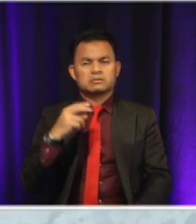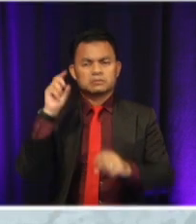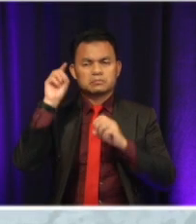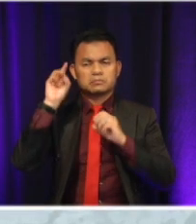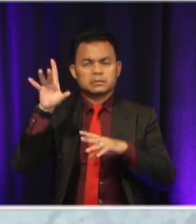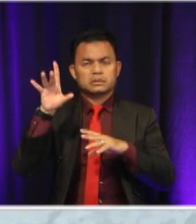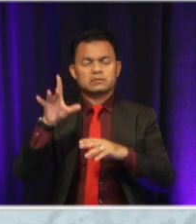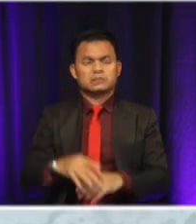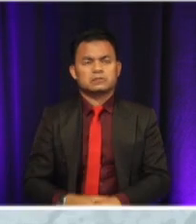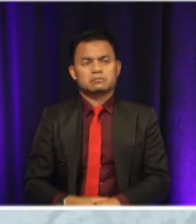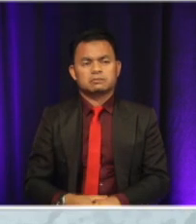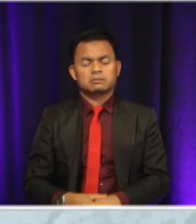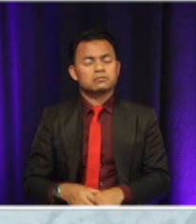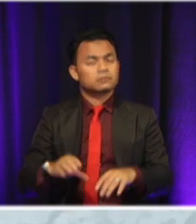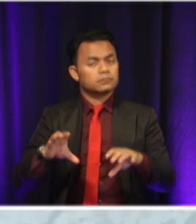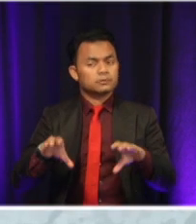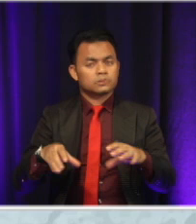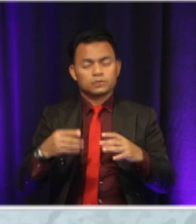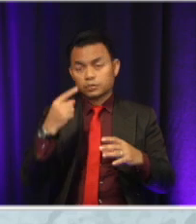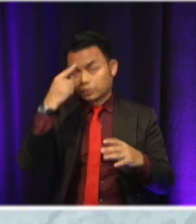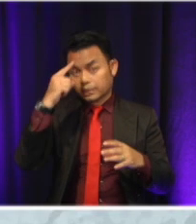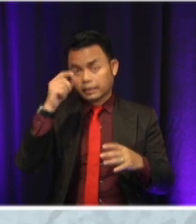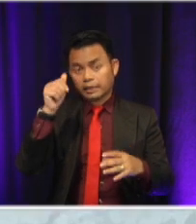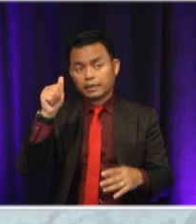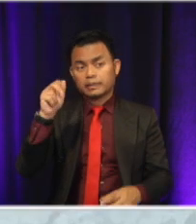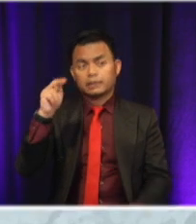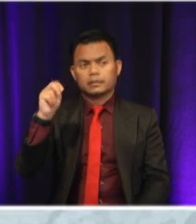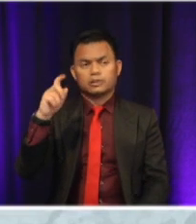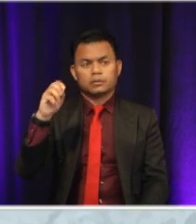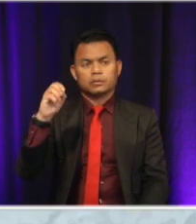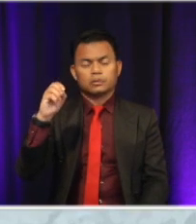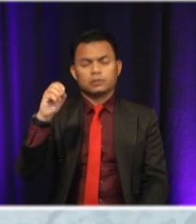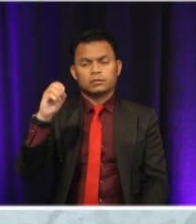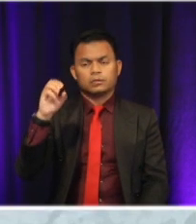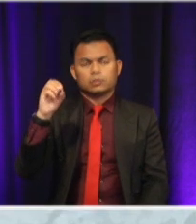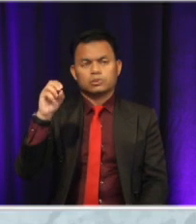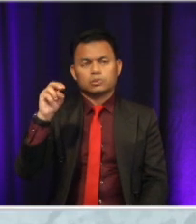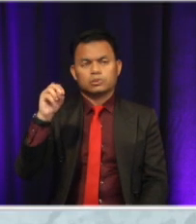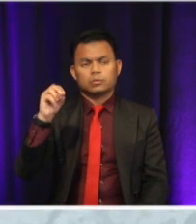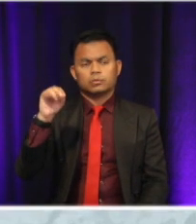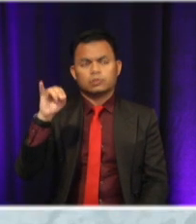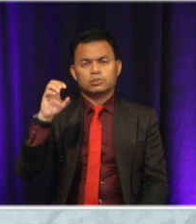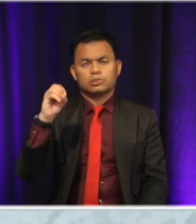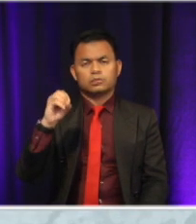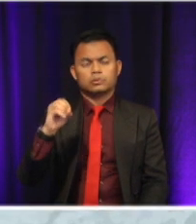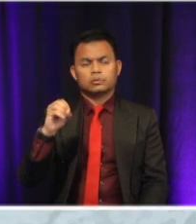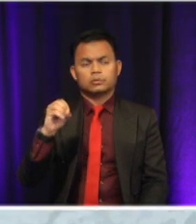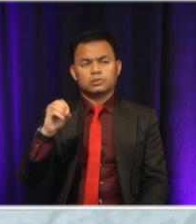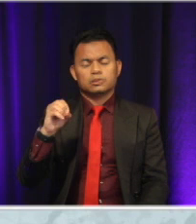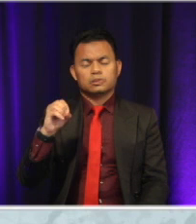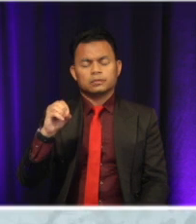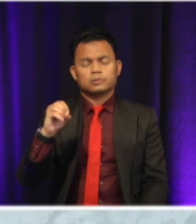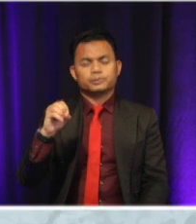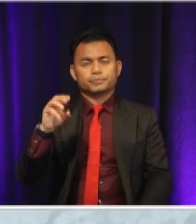deeply felt for Antonio? So all that proves the candidate must know the